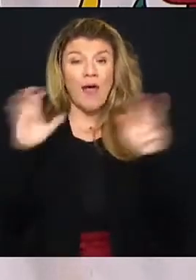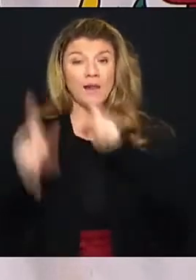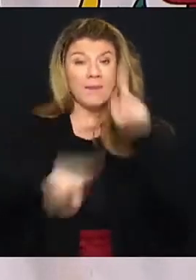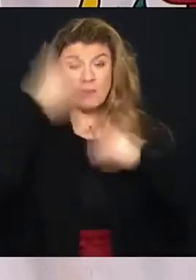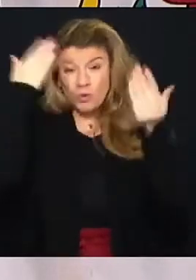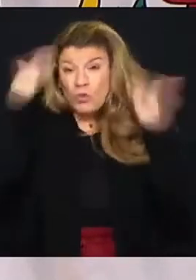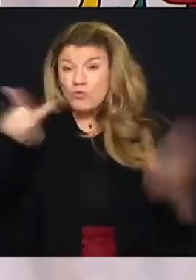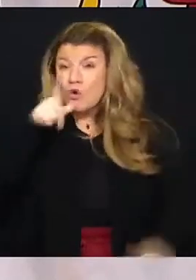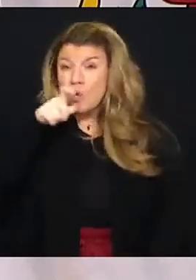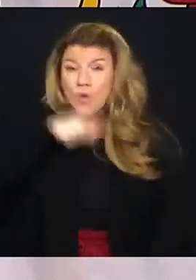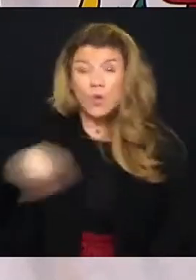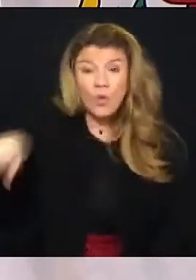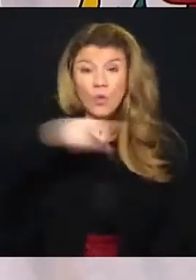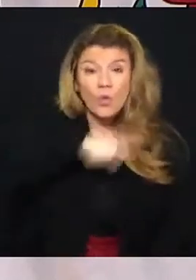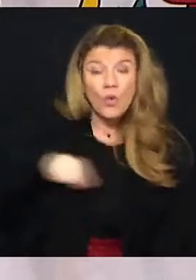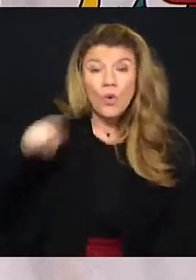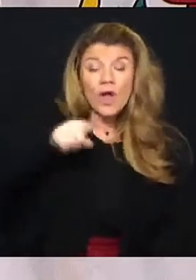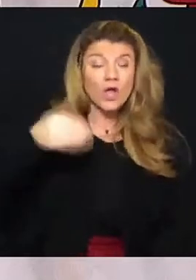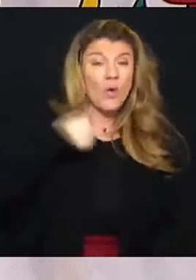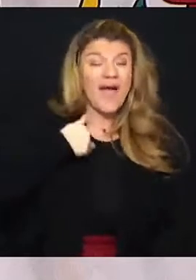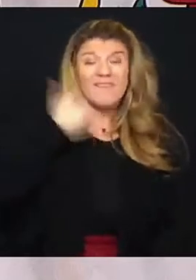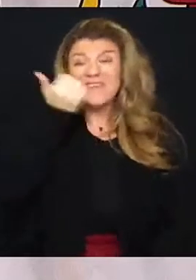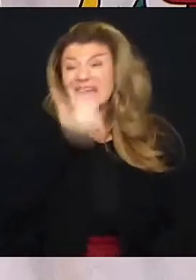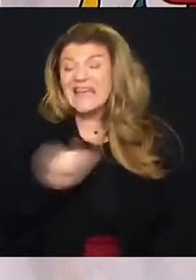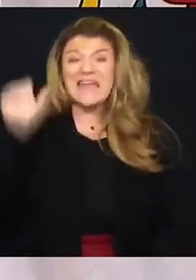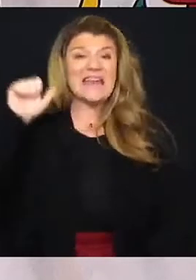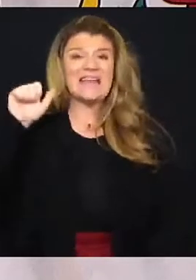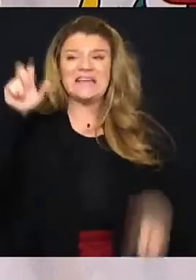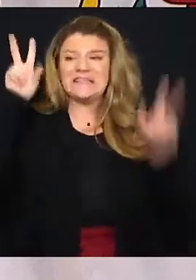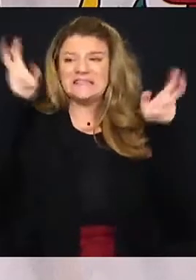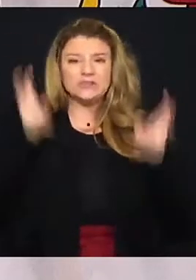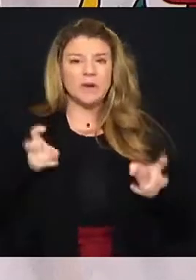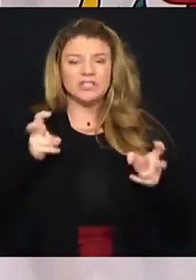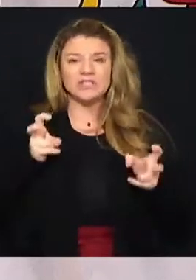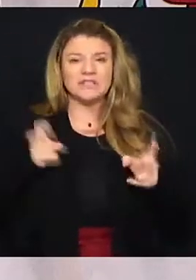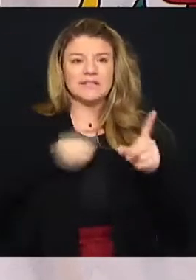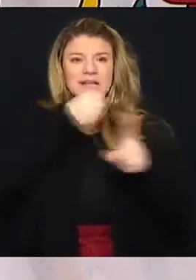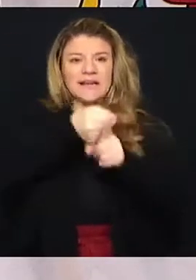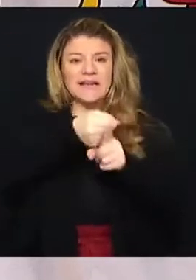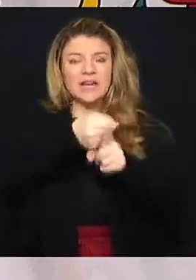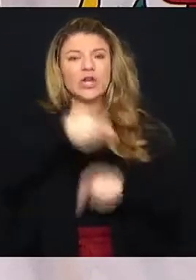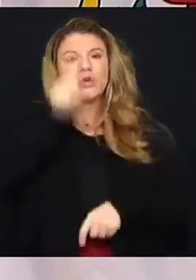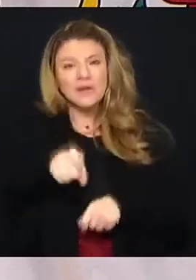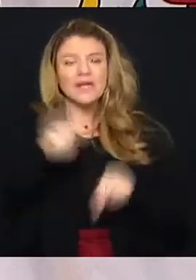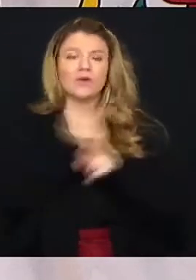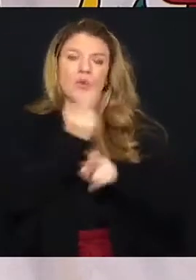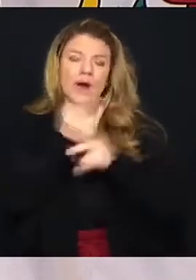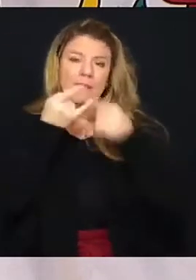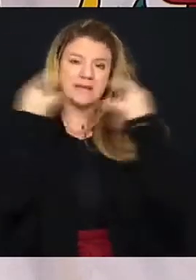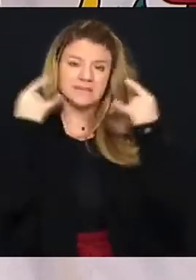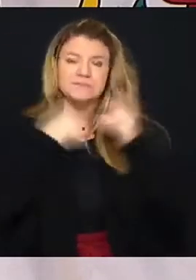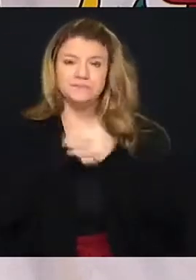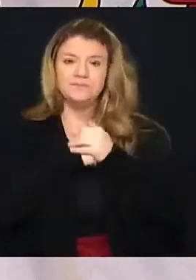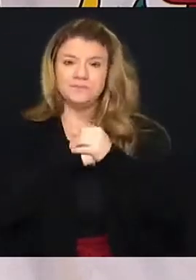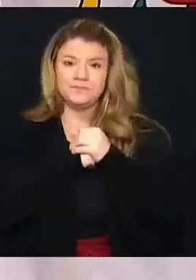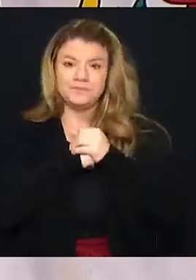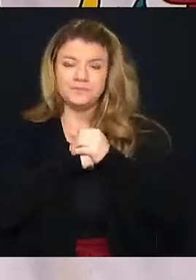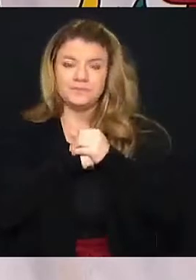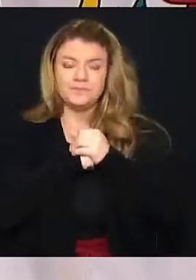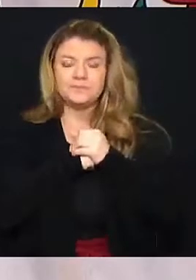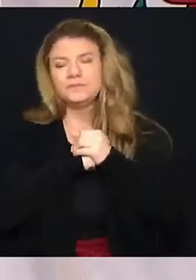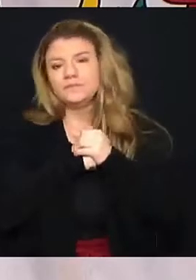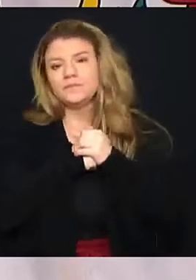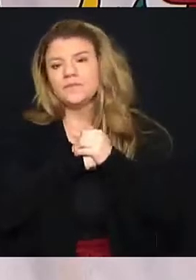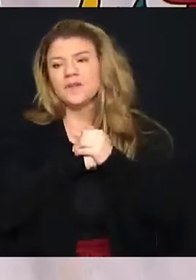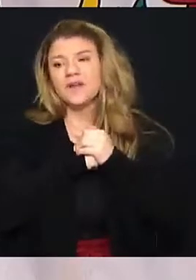are, and you have any compromising health conditions whatsoever, you need to wear a mask. From the